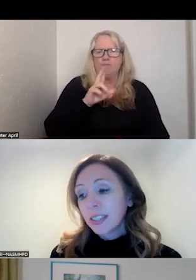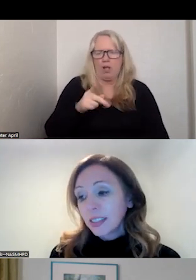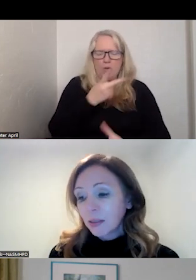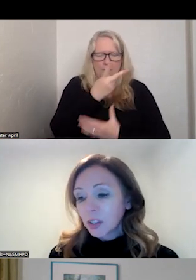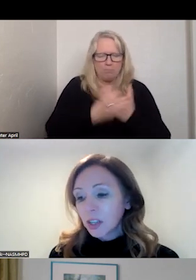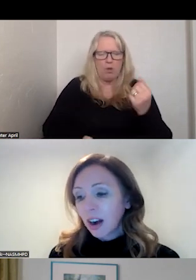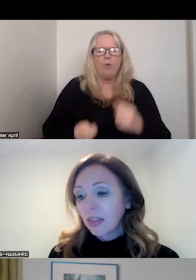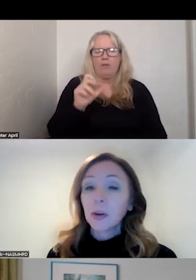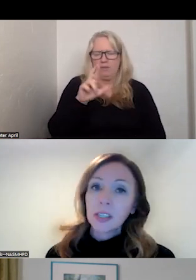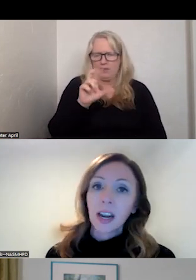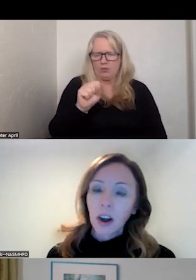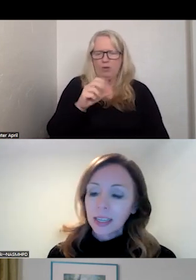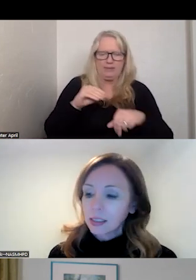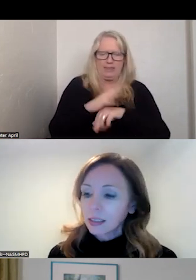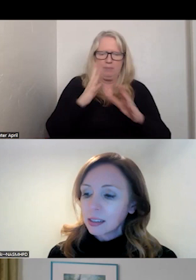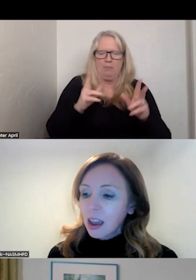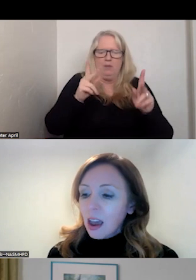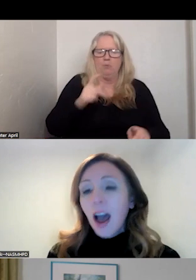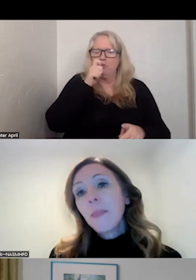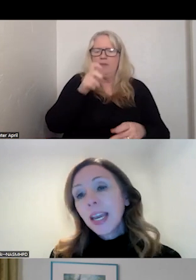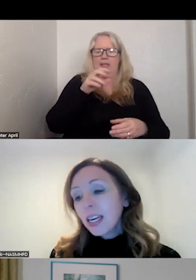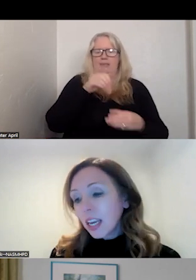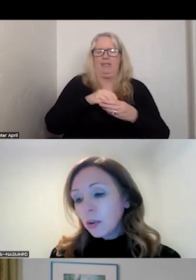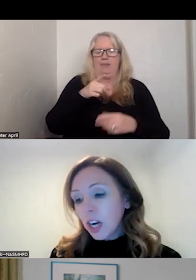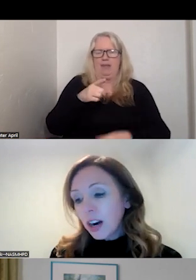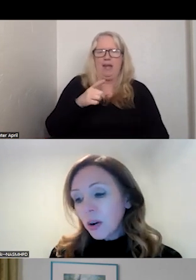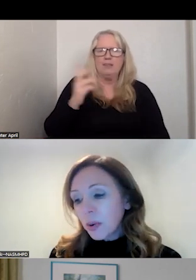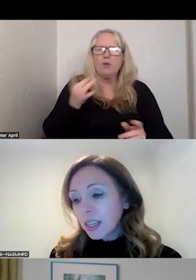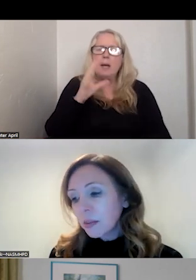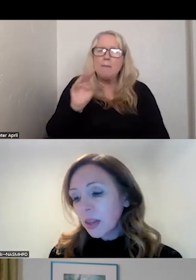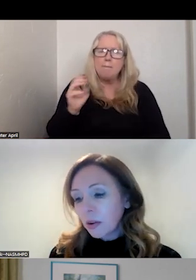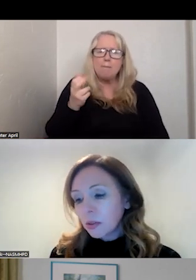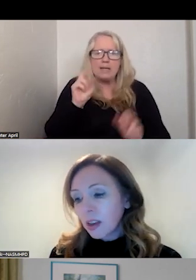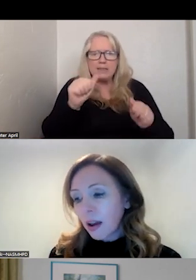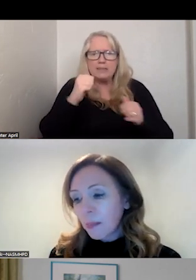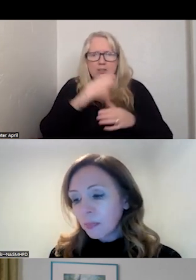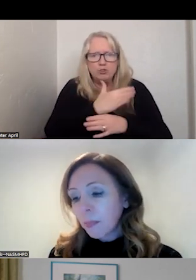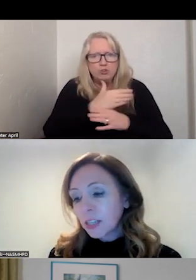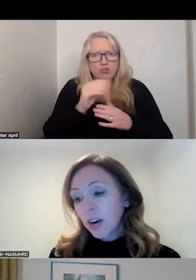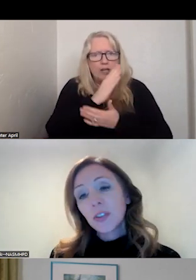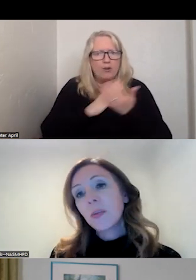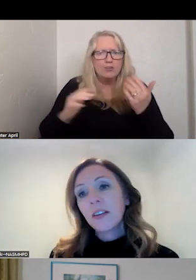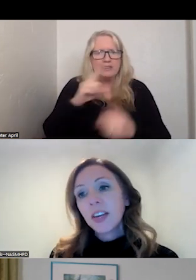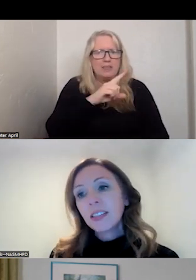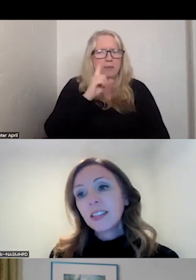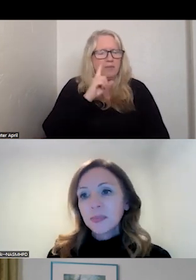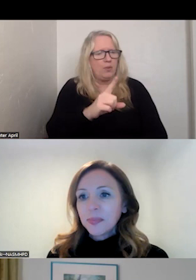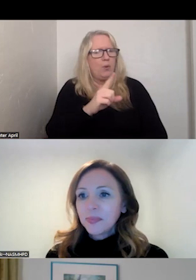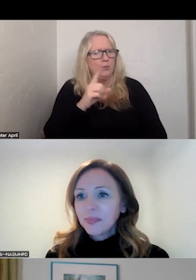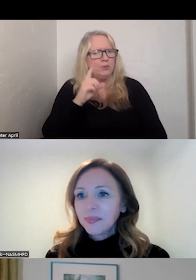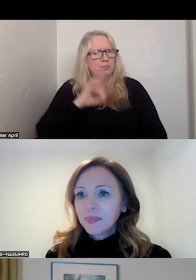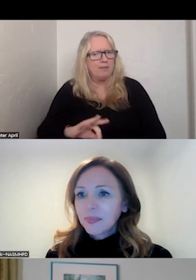the crisis counselor and the person in crisis. Megan, can you share with us some of those bidirectional